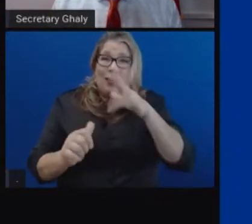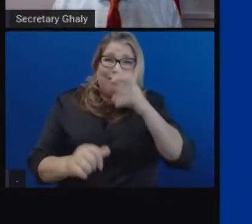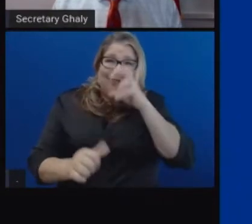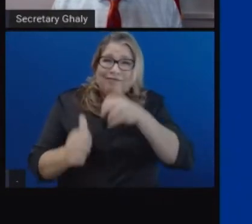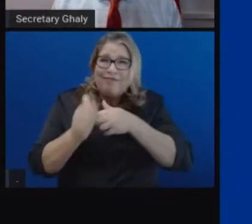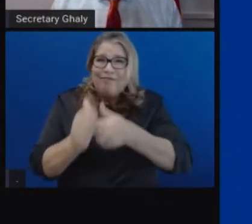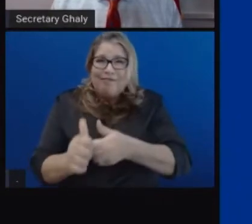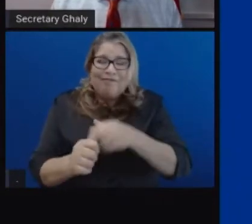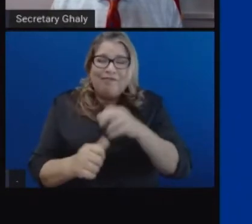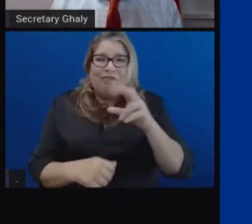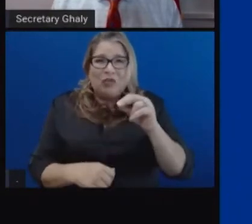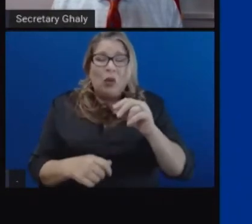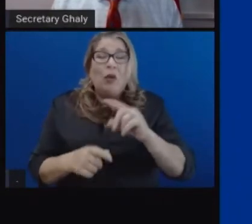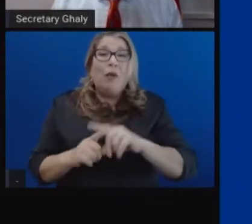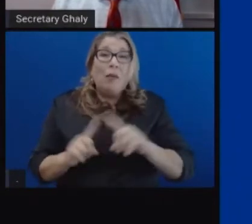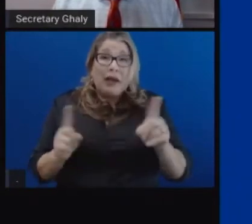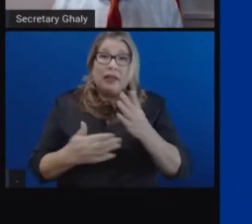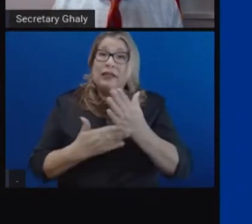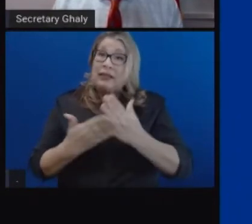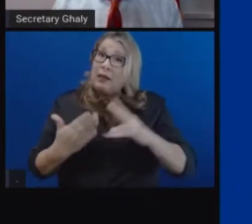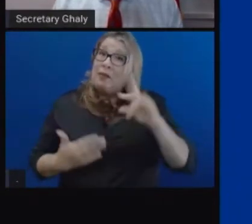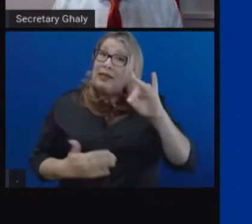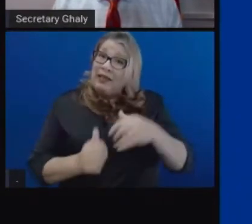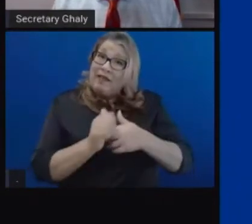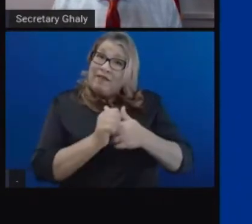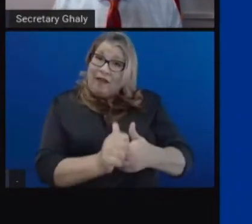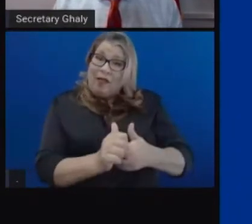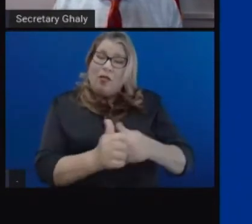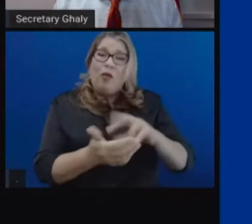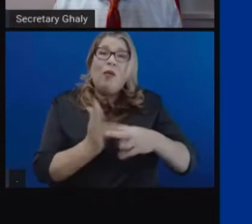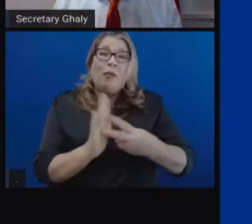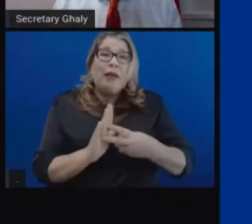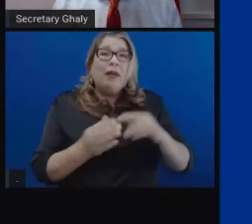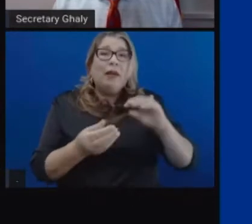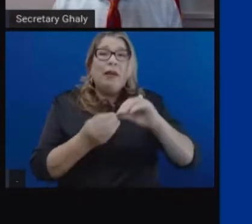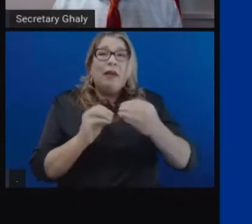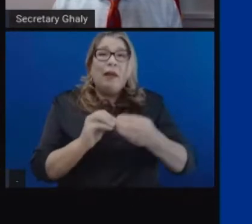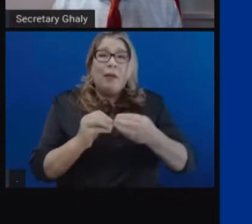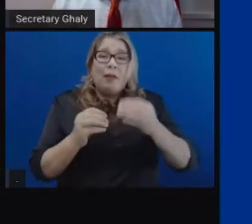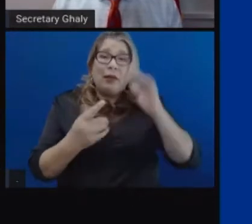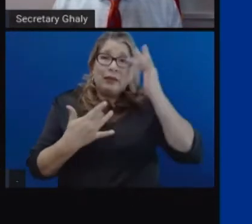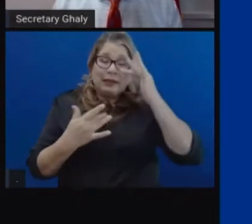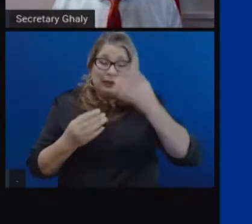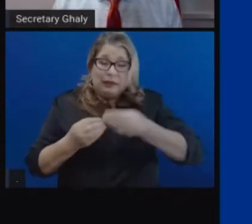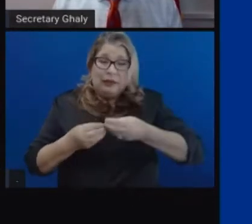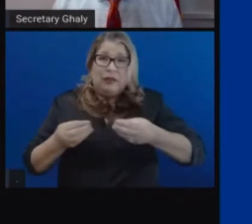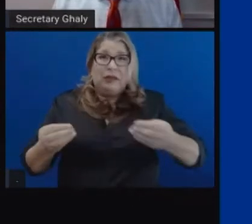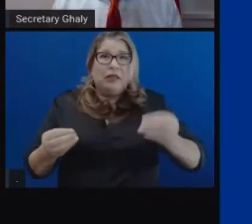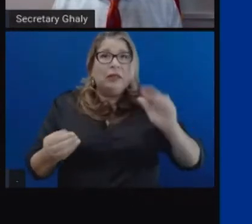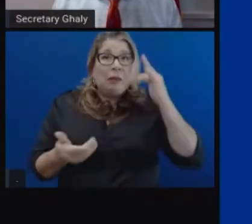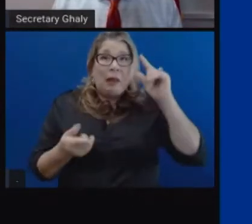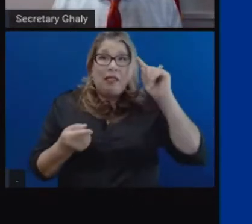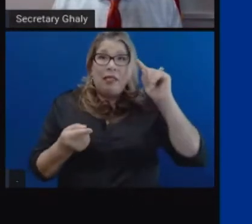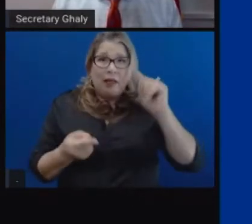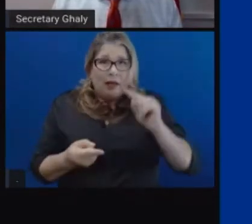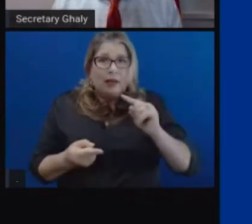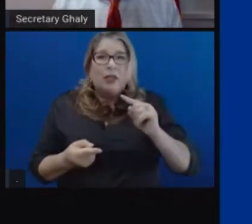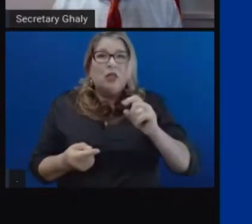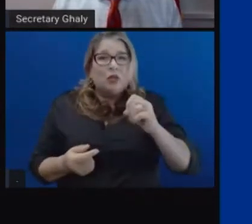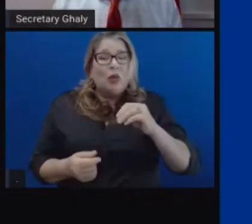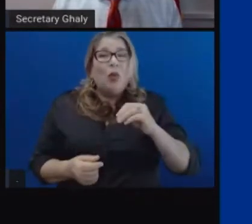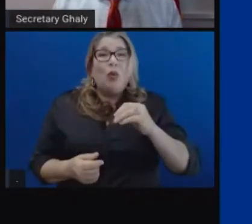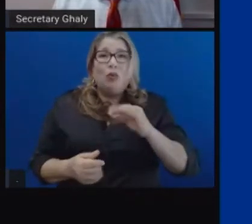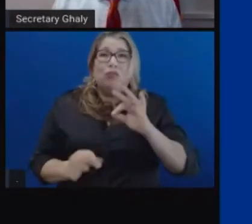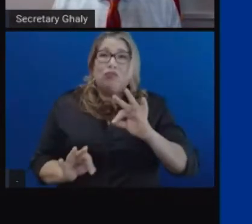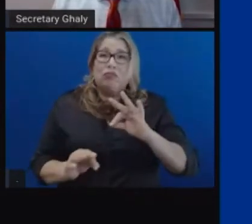transmission reductions, and that is exactly the kind of relief our hospital systems needed to get through the last week, and we hope it will